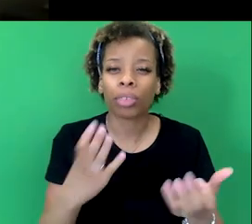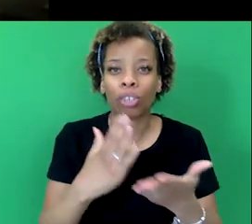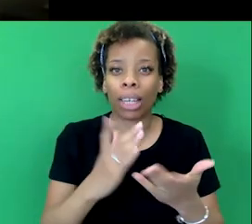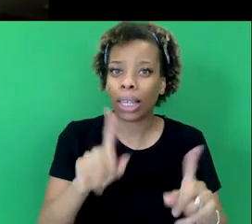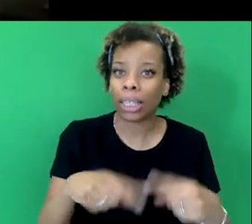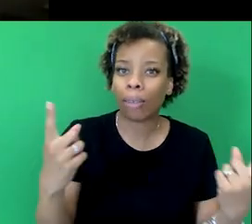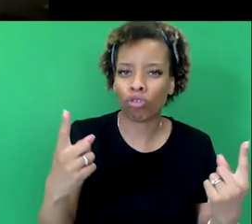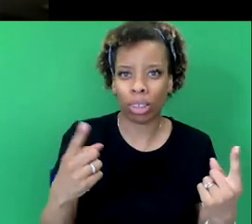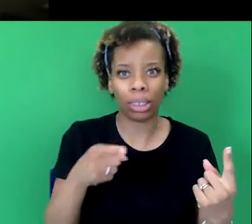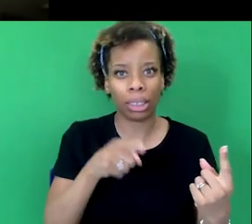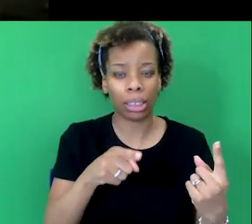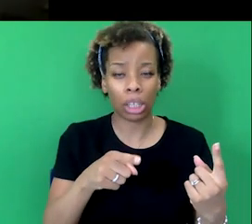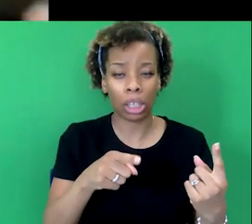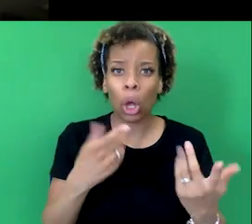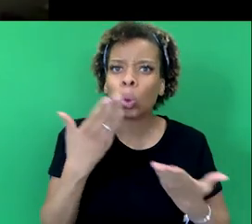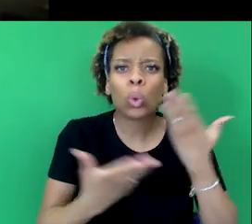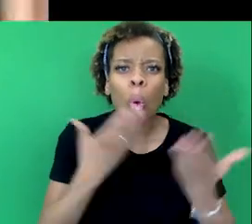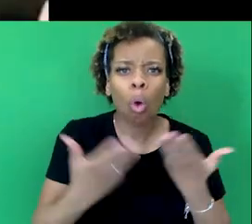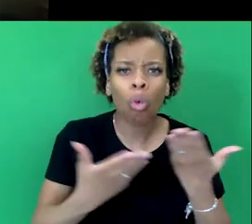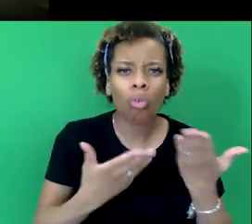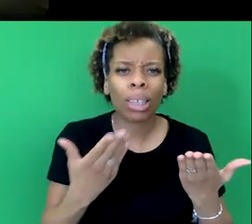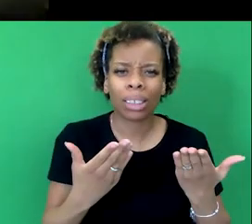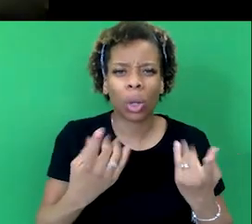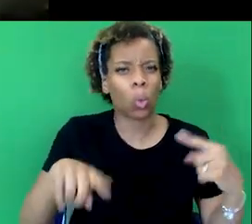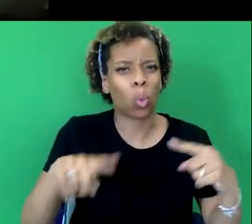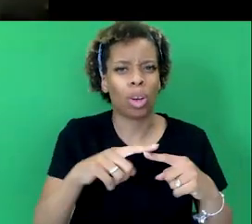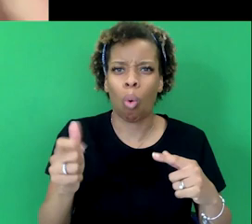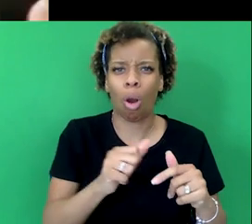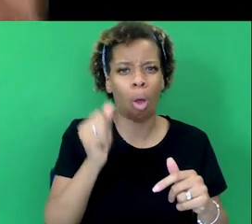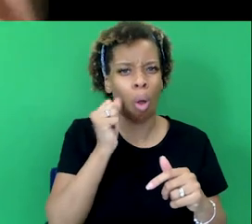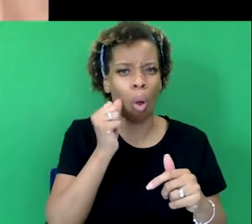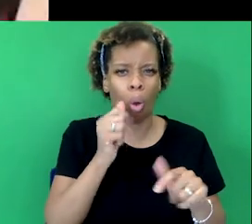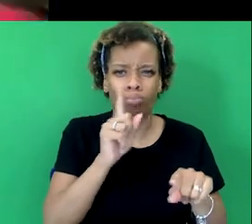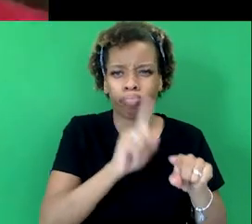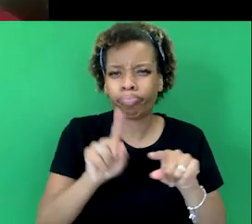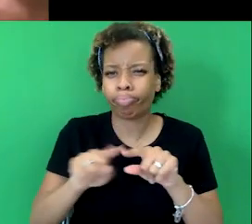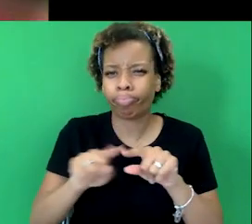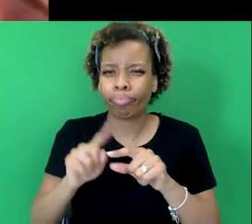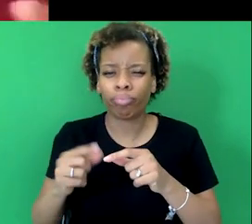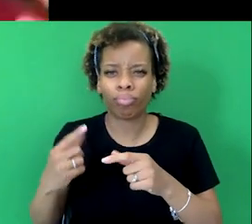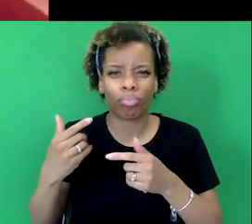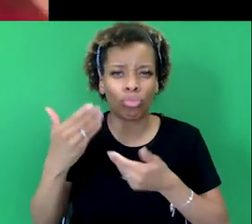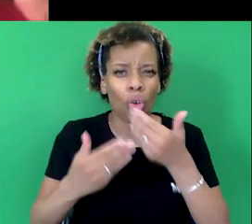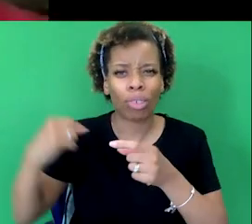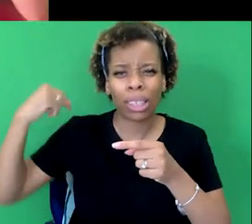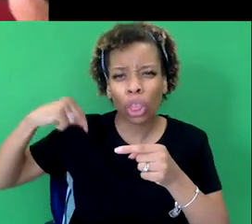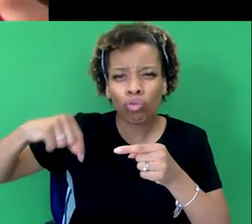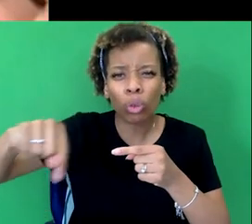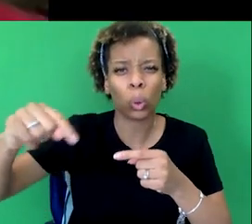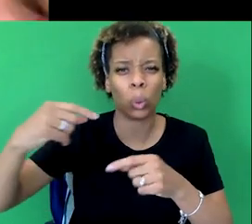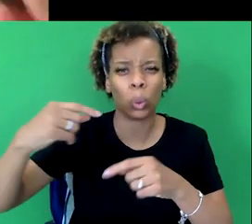been interesting. The stories, everyone, you know, stories, we all have stories. There are stories in every period, there's stories about, you know, it's